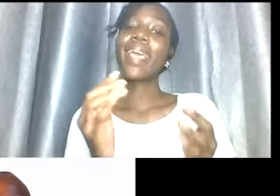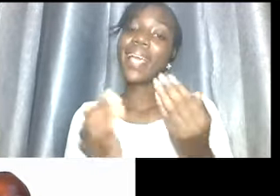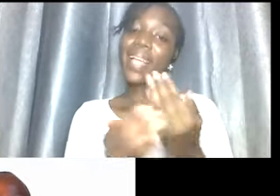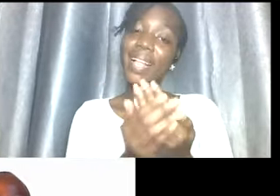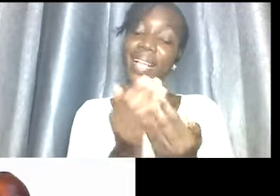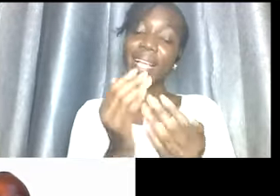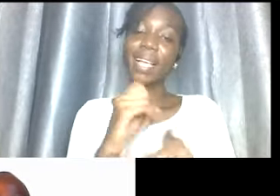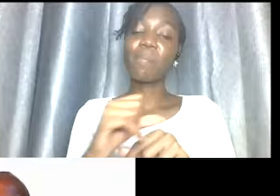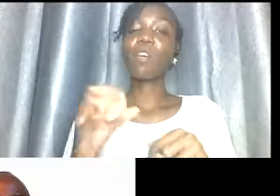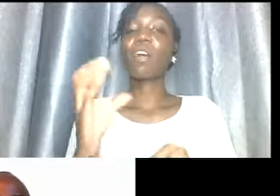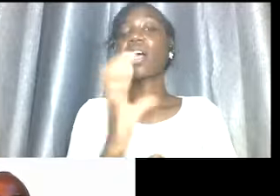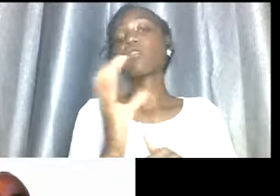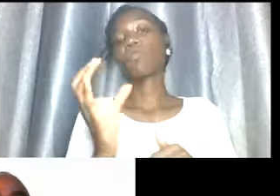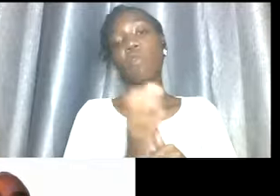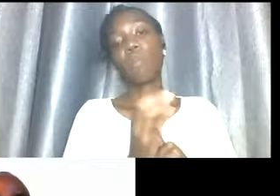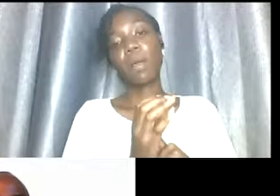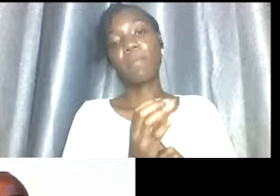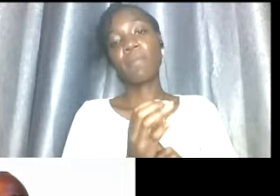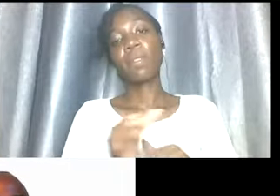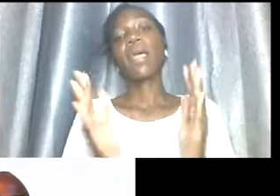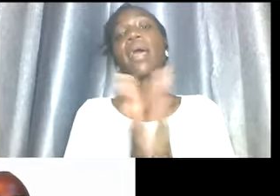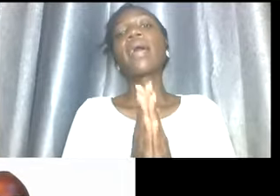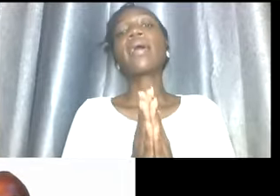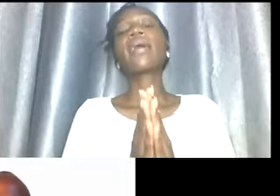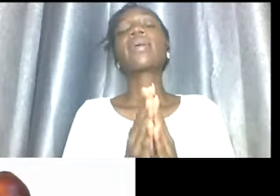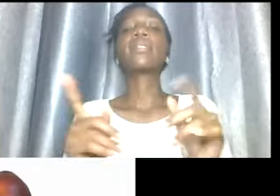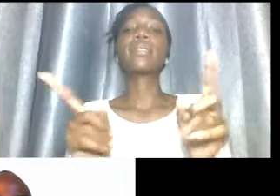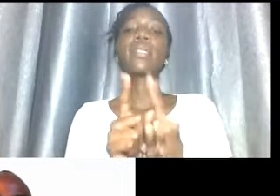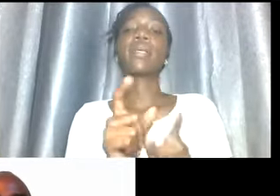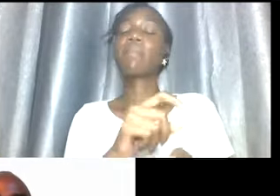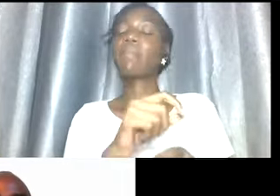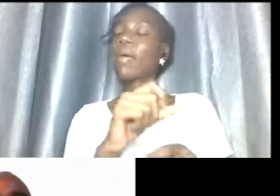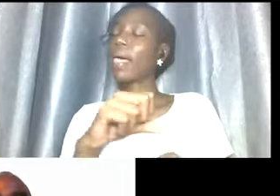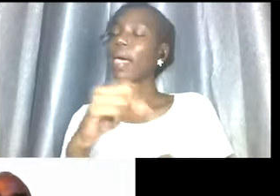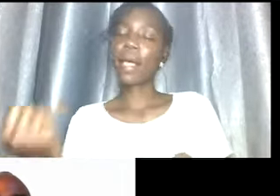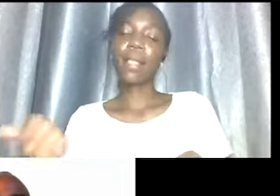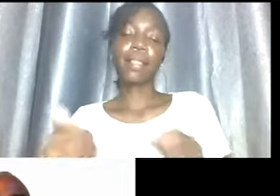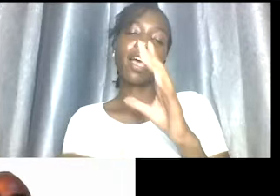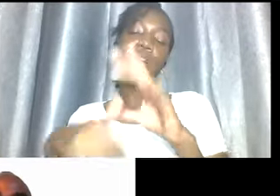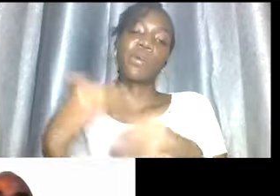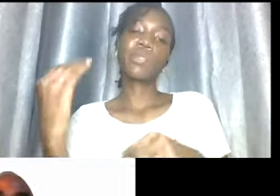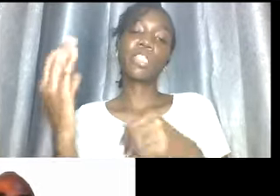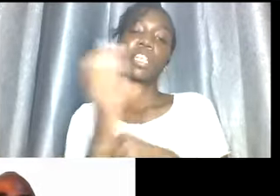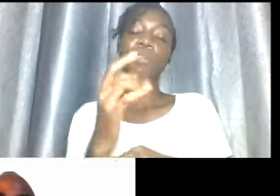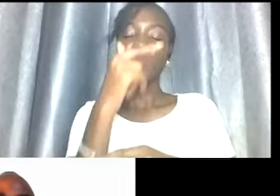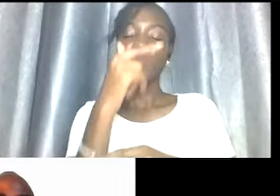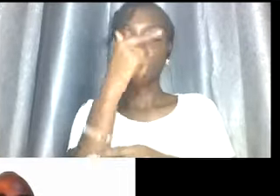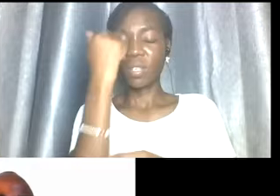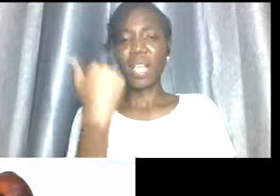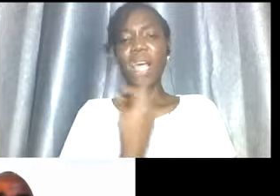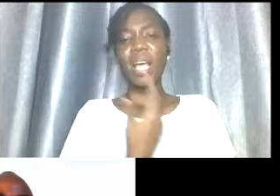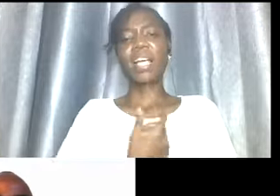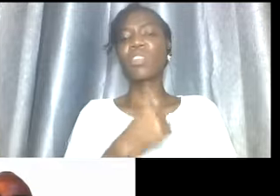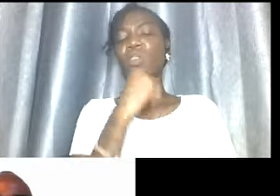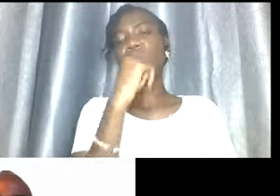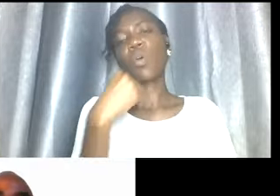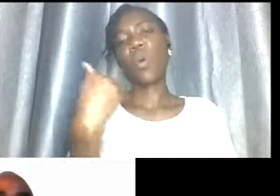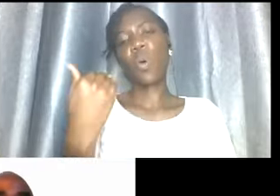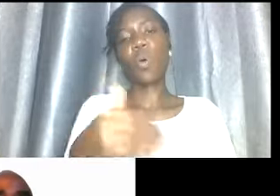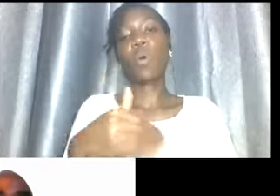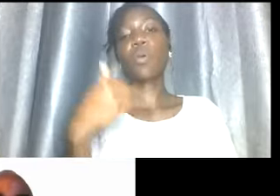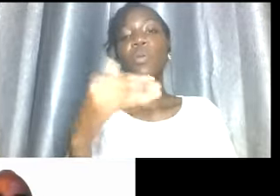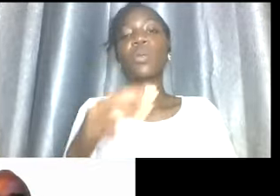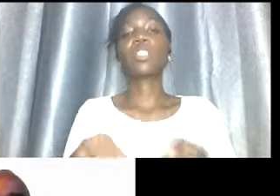customer just as well as our external customer, because we are not the ones who are always or often dealing with